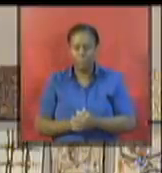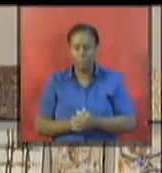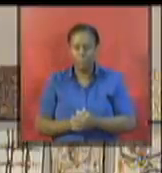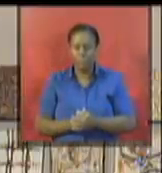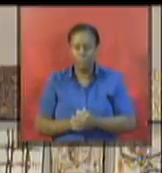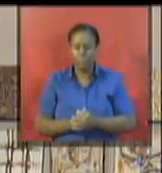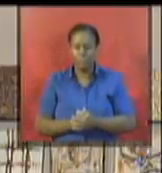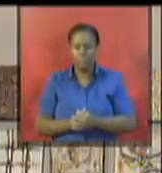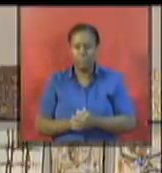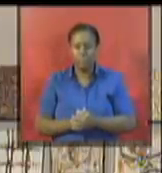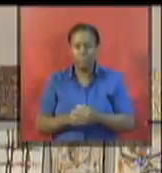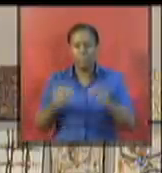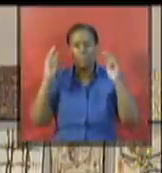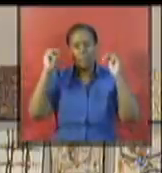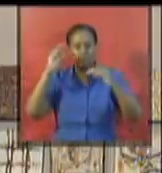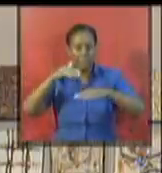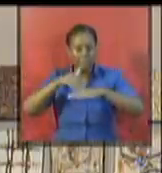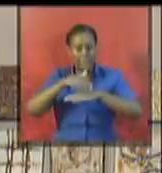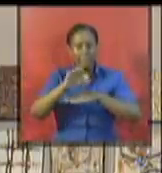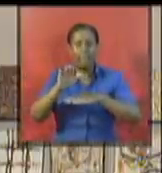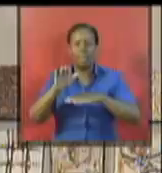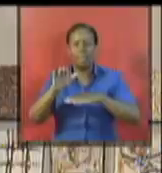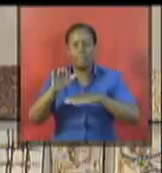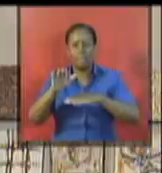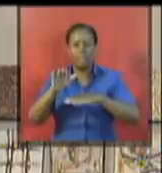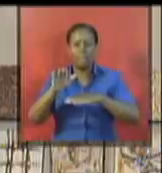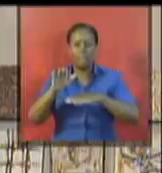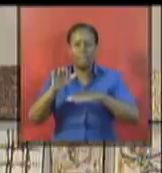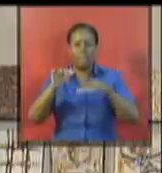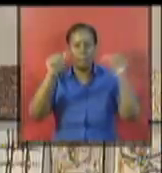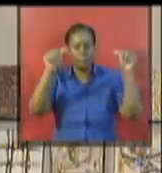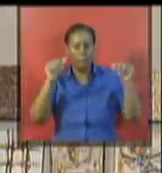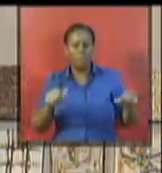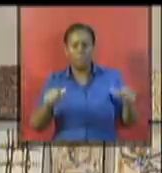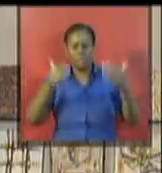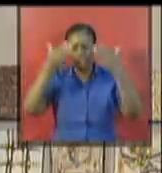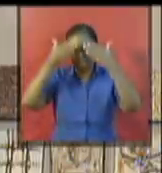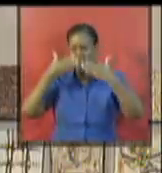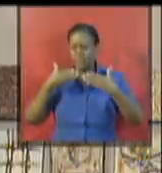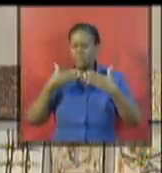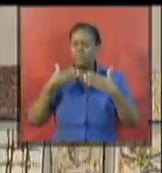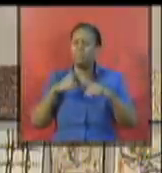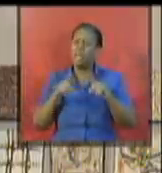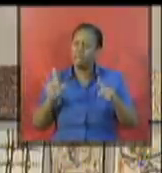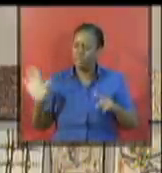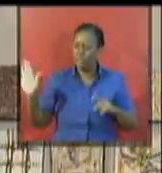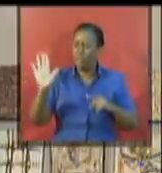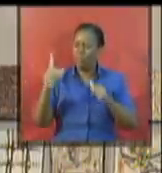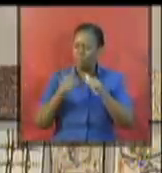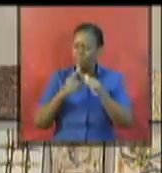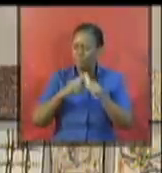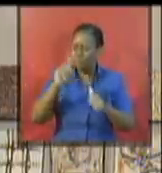with regard to face shields. All right. To address your first question with regard to the testing capacity in